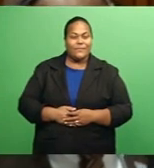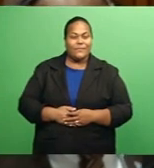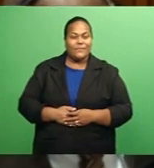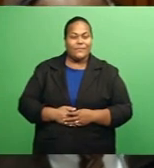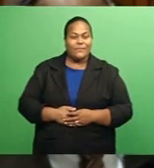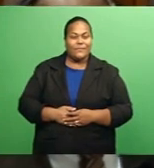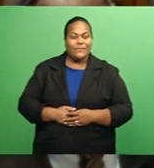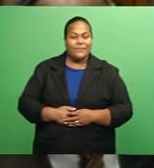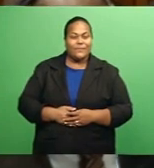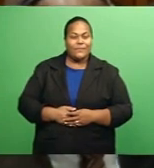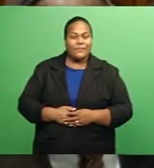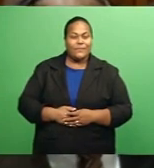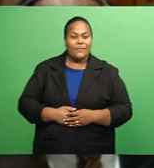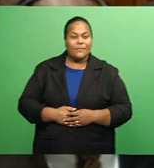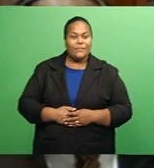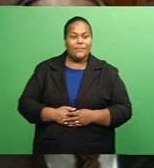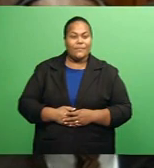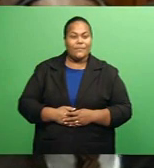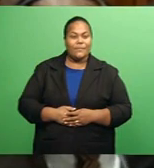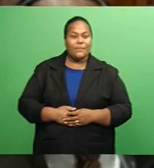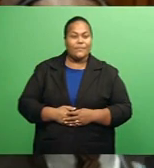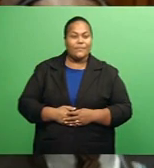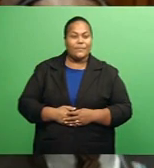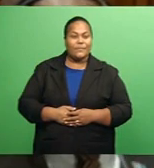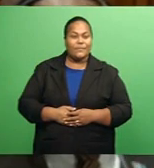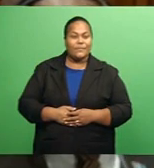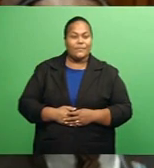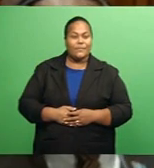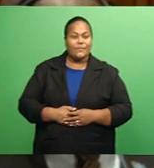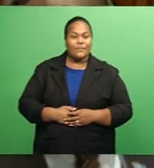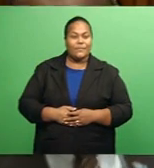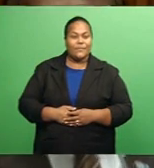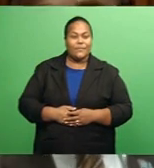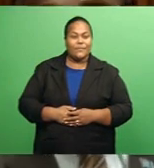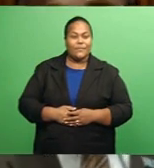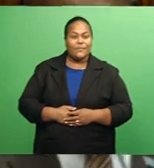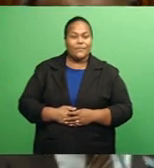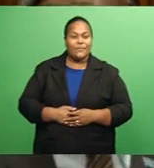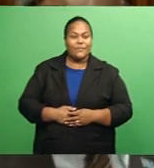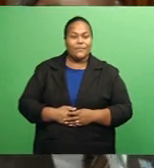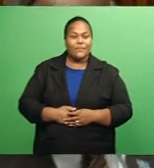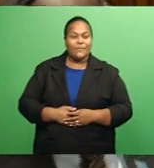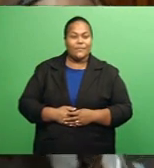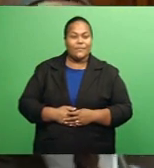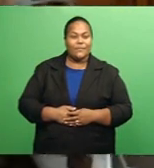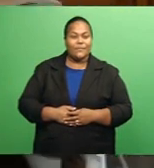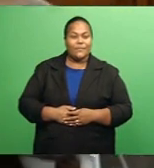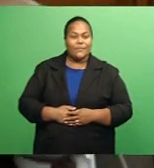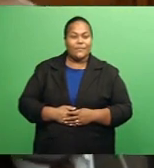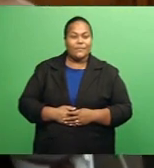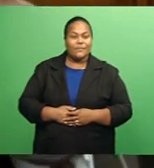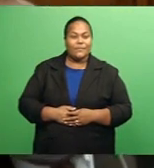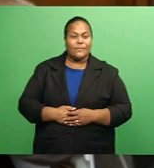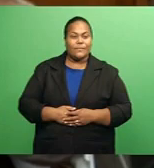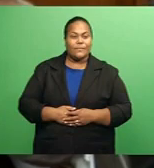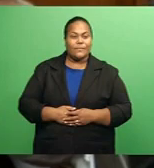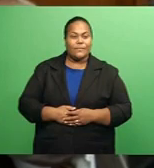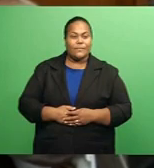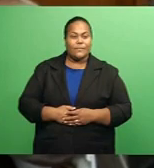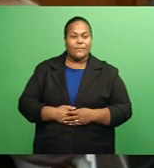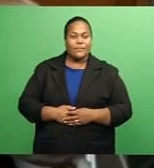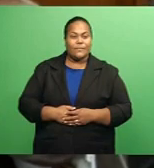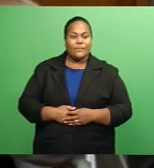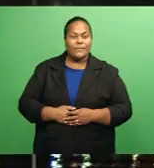resources. We have also engaged members of the community such as our Mothers Club and village groups in assisting in preparing and serving meals